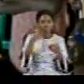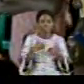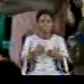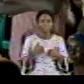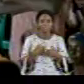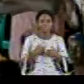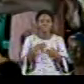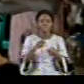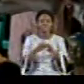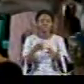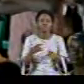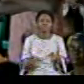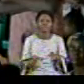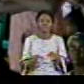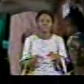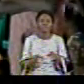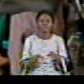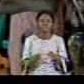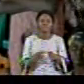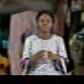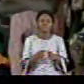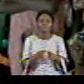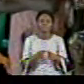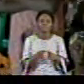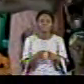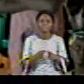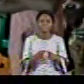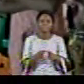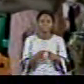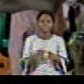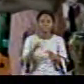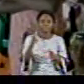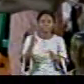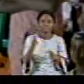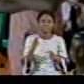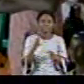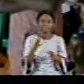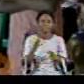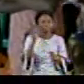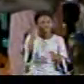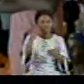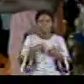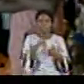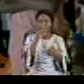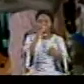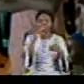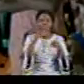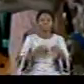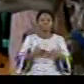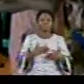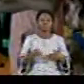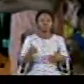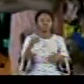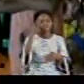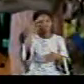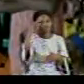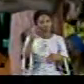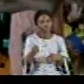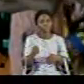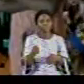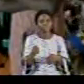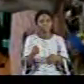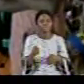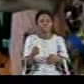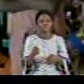palsy for quite a long time now. He's not been enjoying himself, but tonight, because we are celebrating